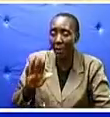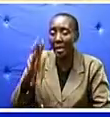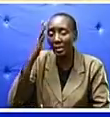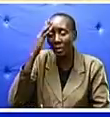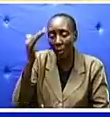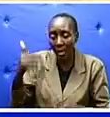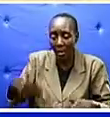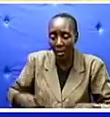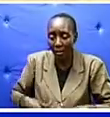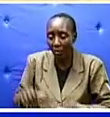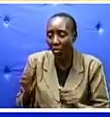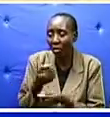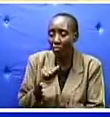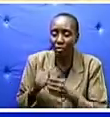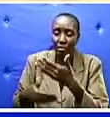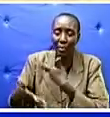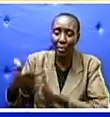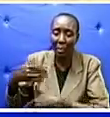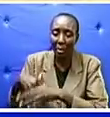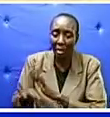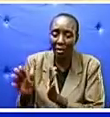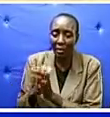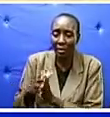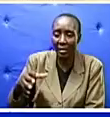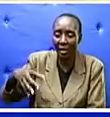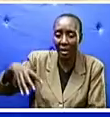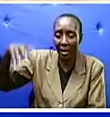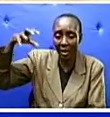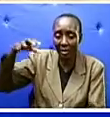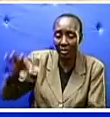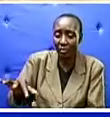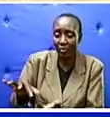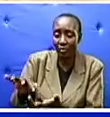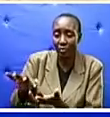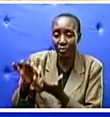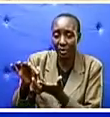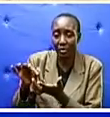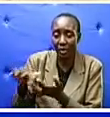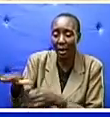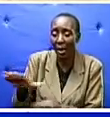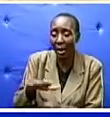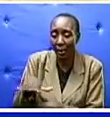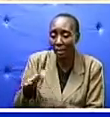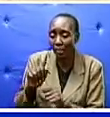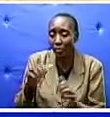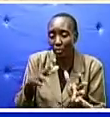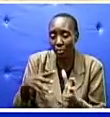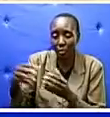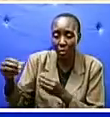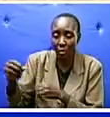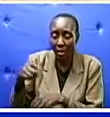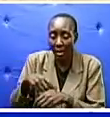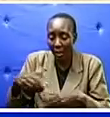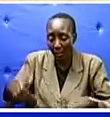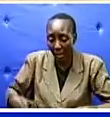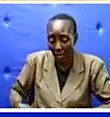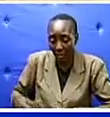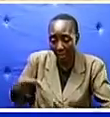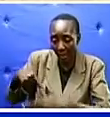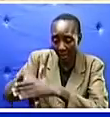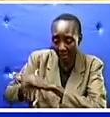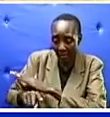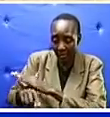with the adult people. So when there's a special clinic, there's a special place where when a youth comes in the